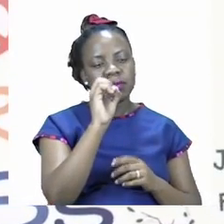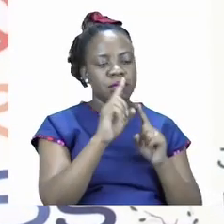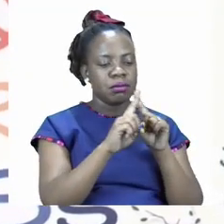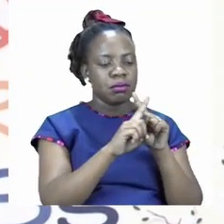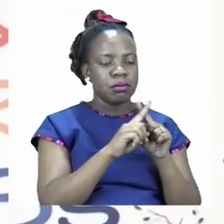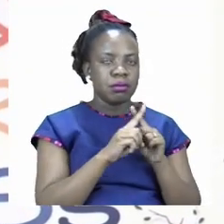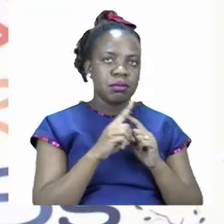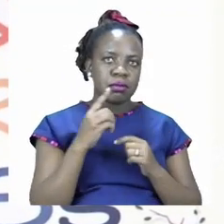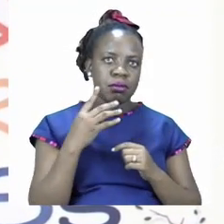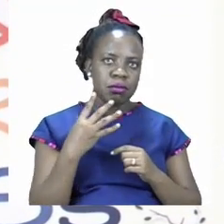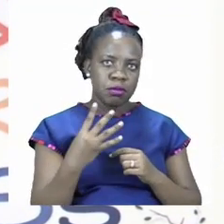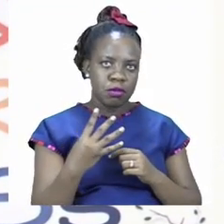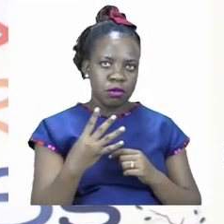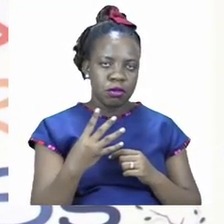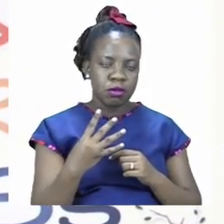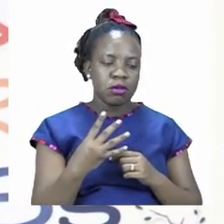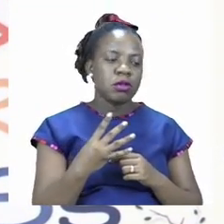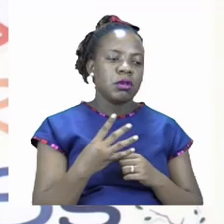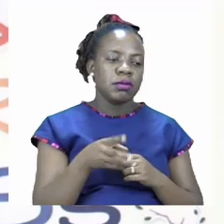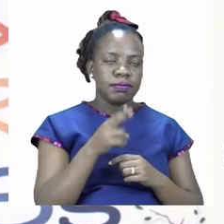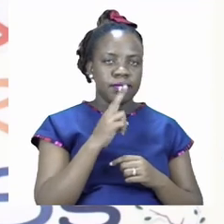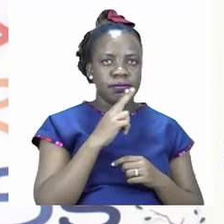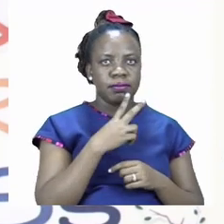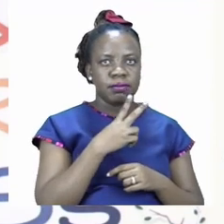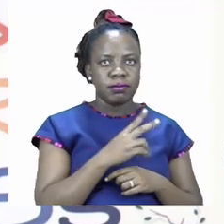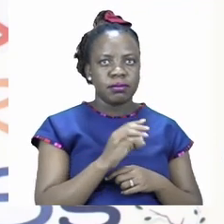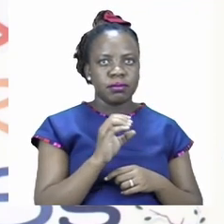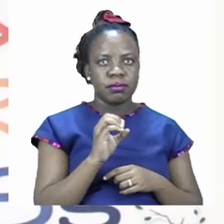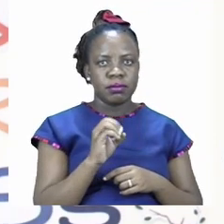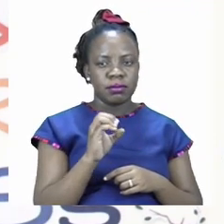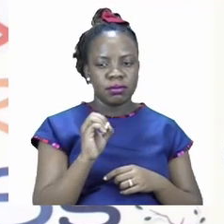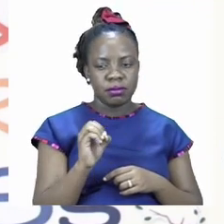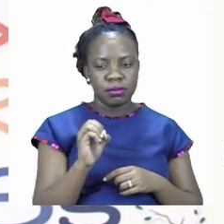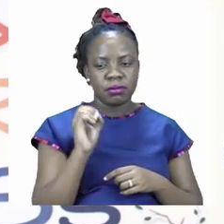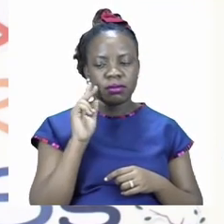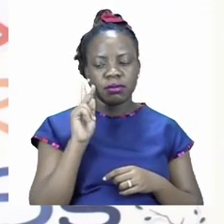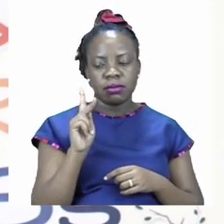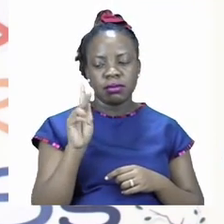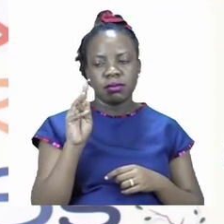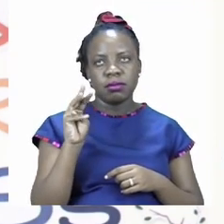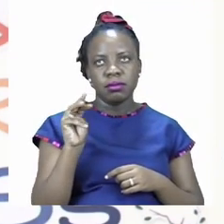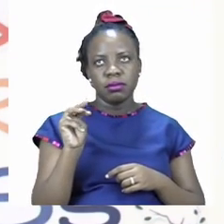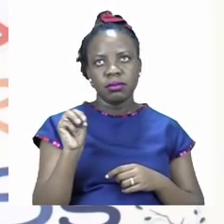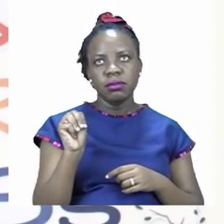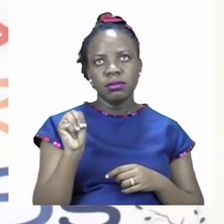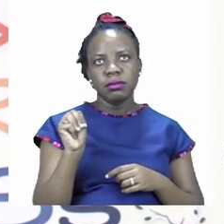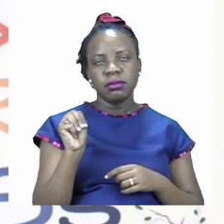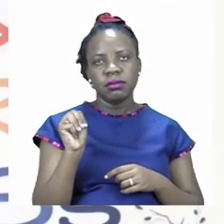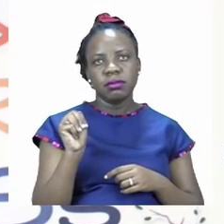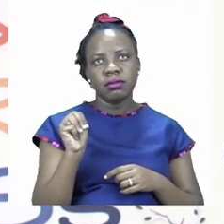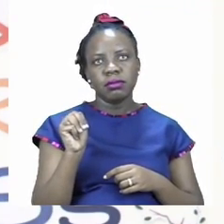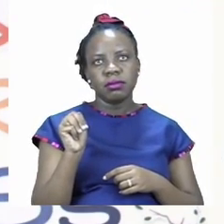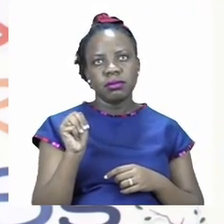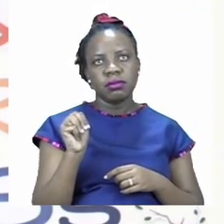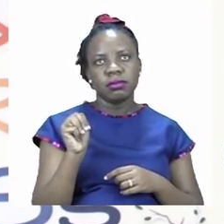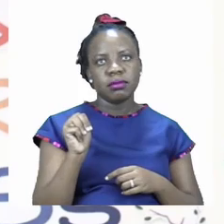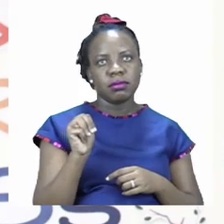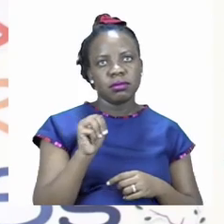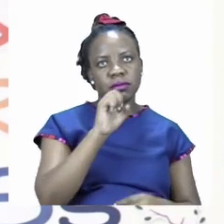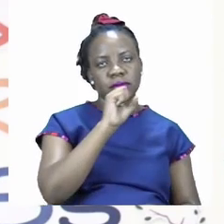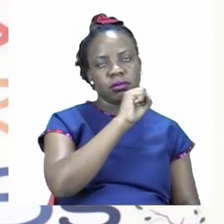200, but not just 200, 200 kilometers. So we can complete our statement by